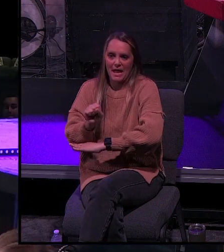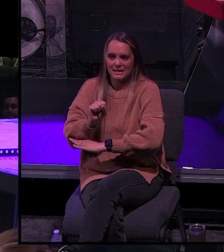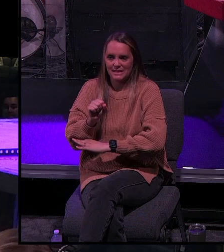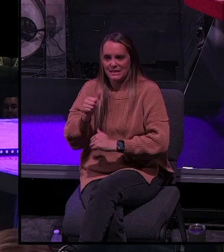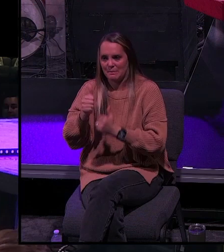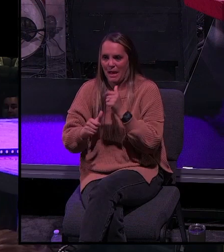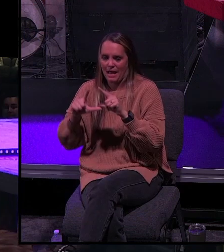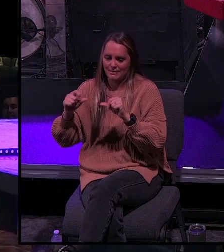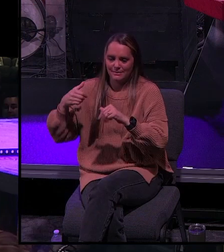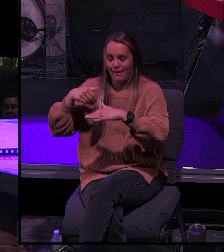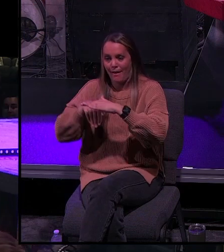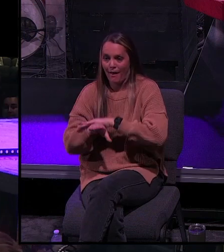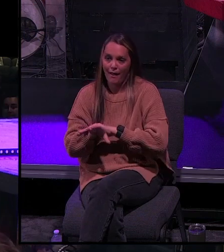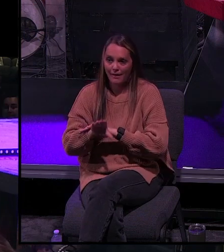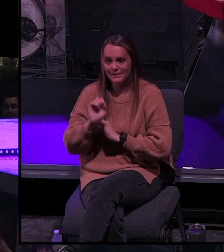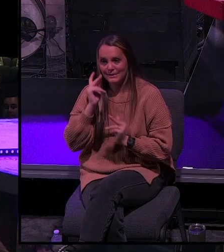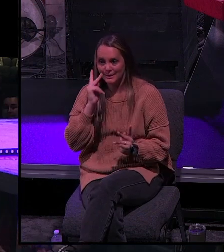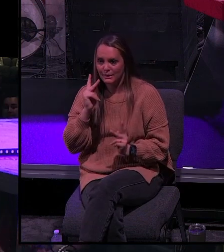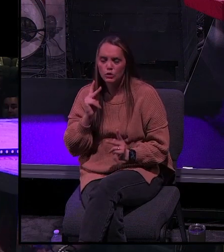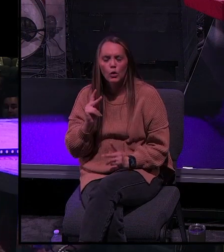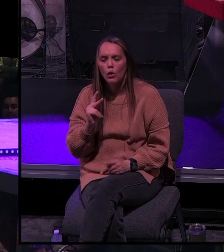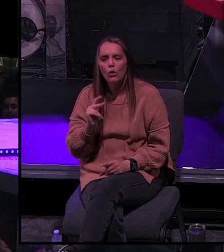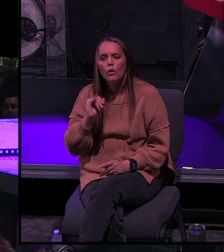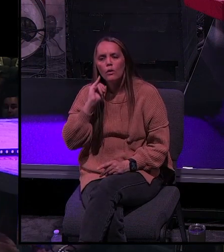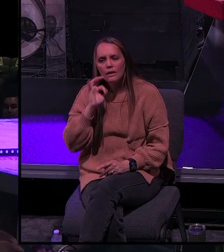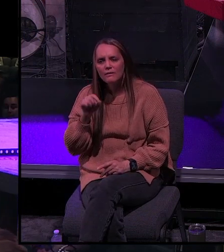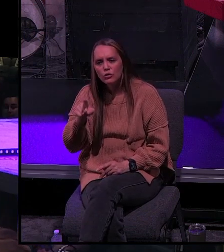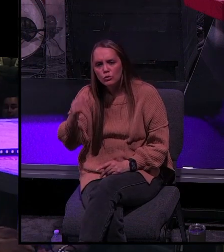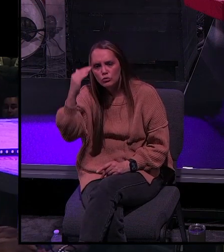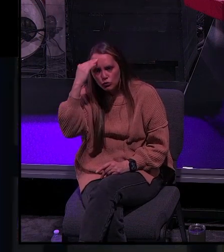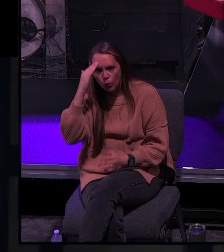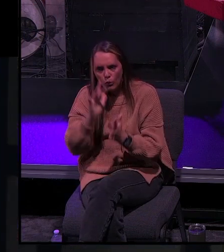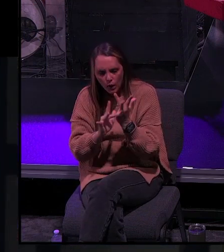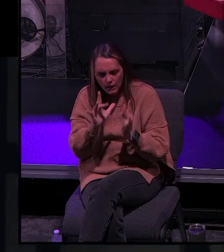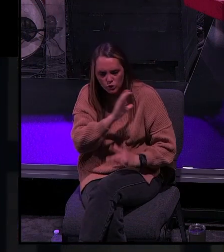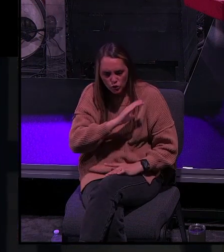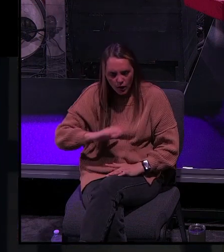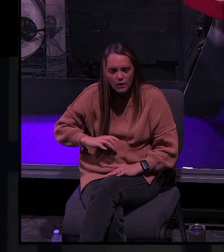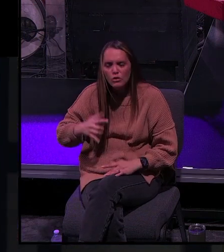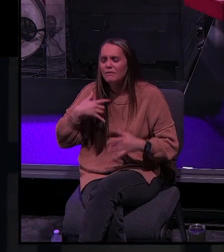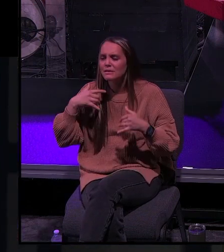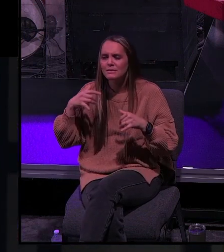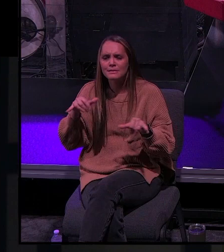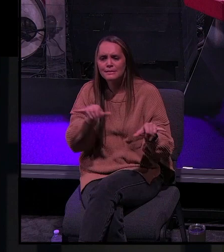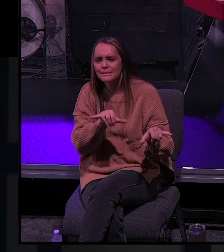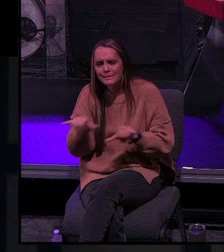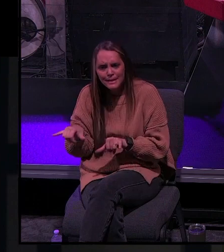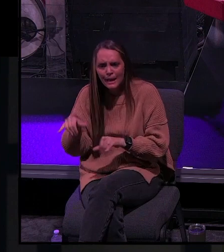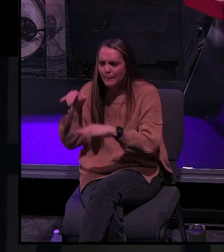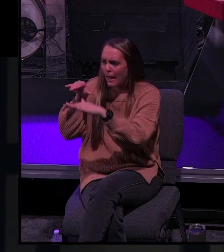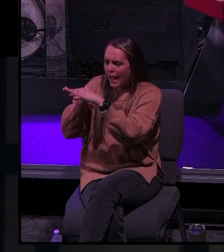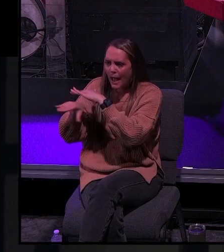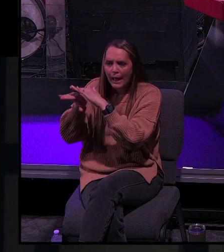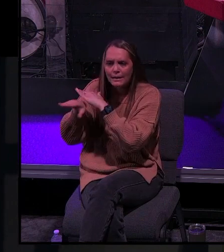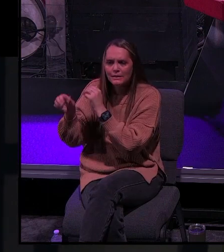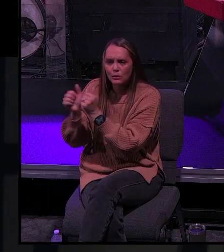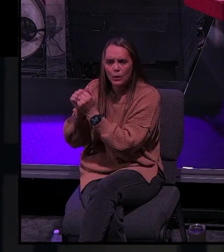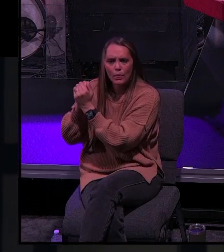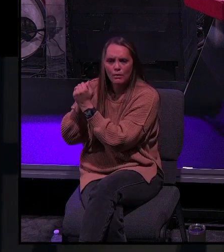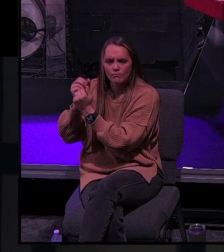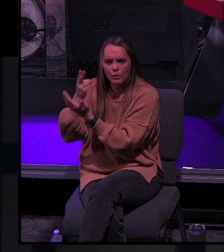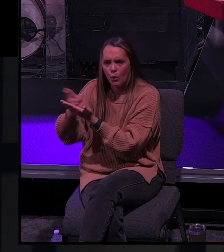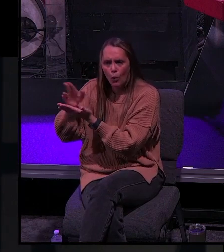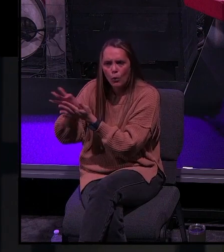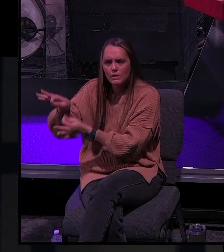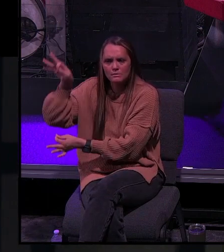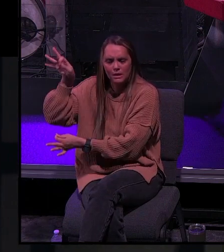If you know Christ, you have the same access to Jesus. You have the same access to the Holy Spirit that any of us has. Week one of this